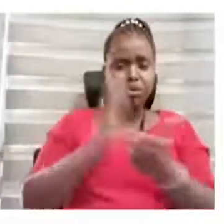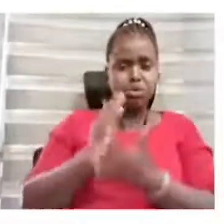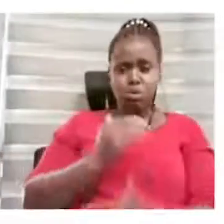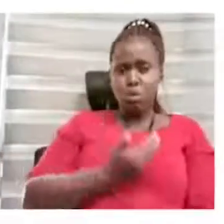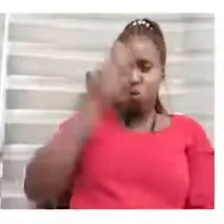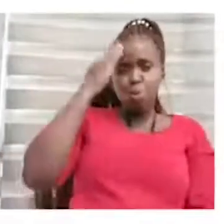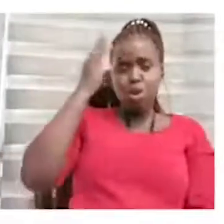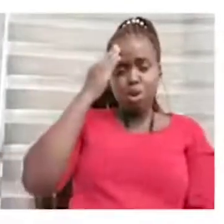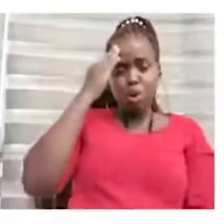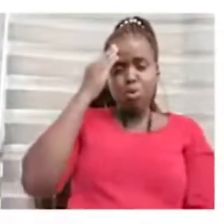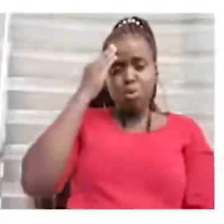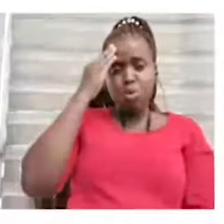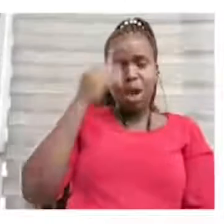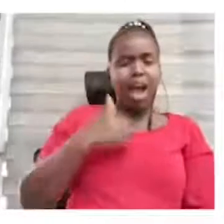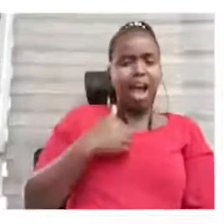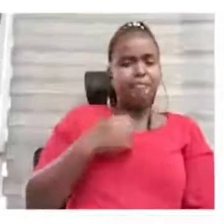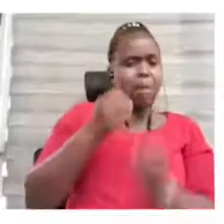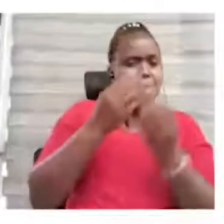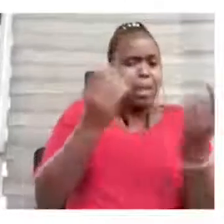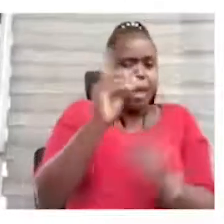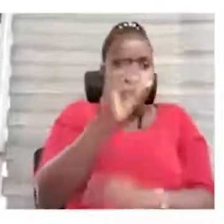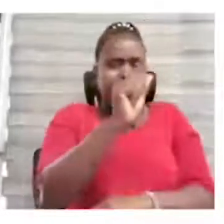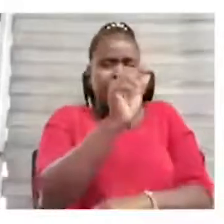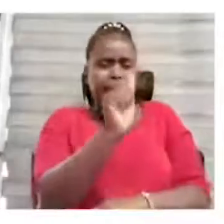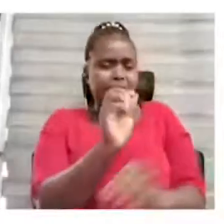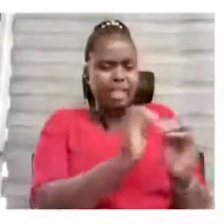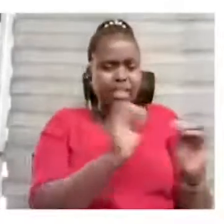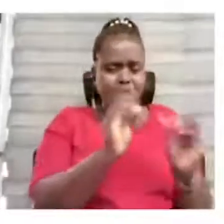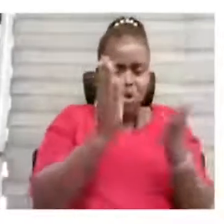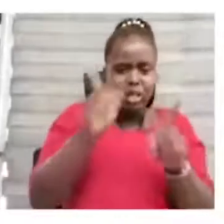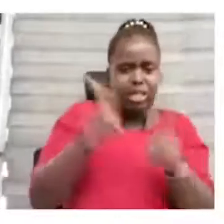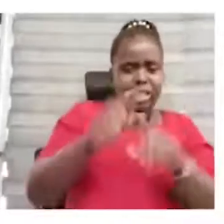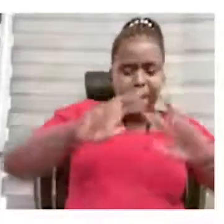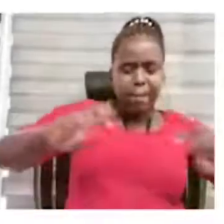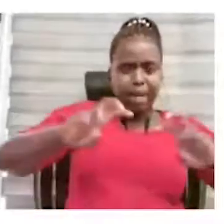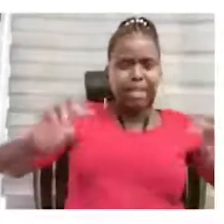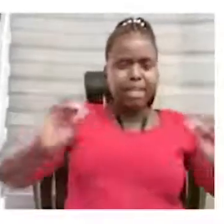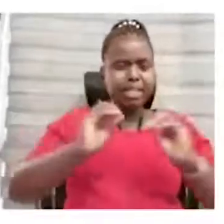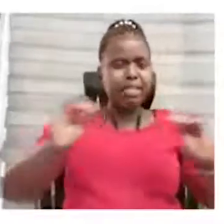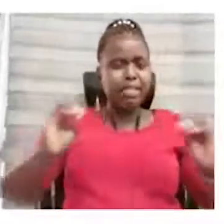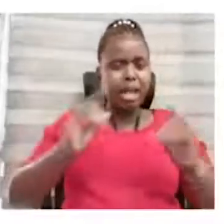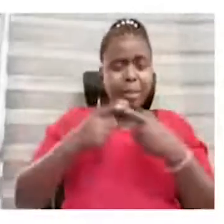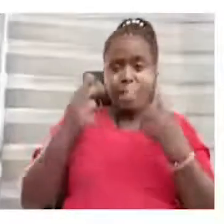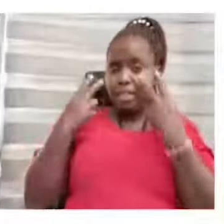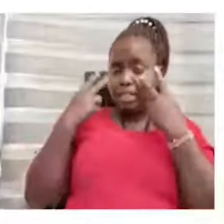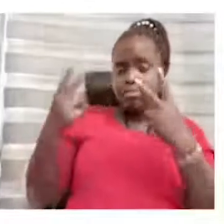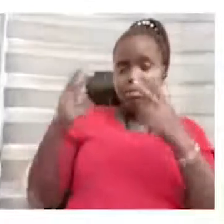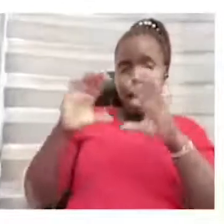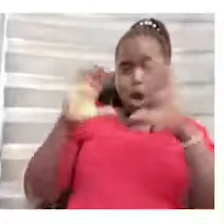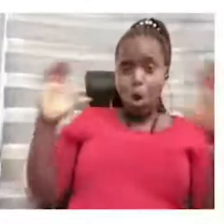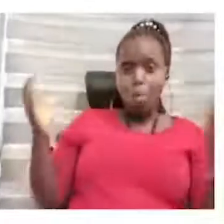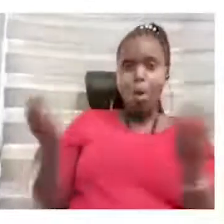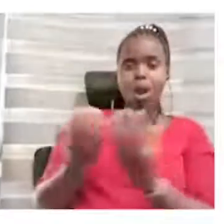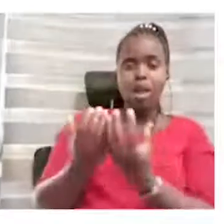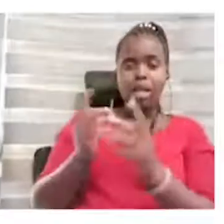a lot of data out there. There wasn't a lot of research done, particularly when you look at the global south, when you look at low and middle